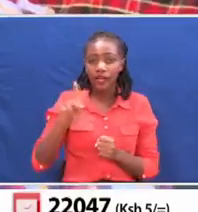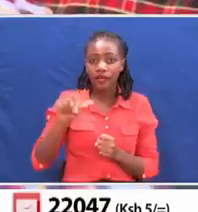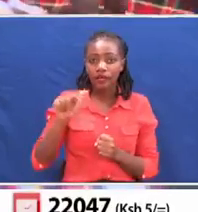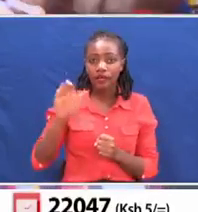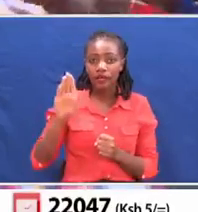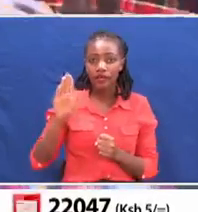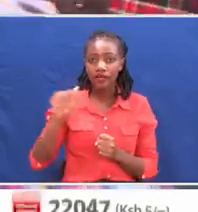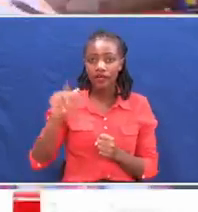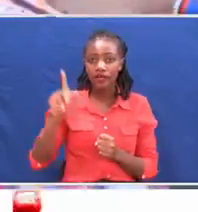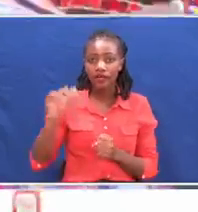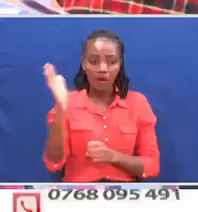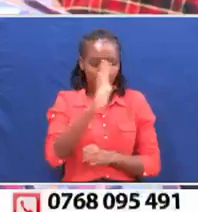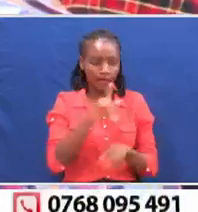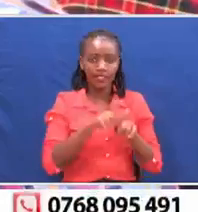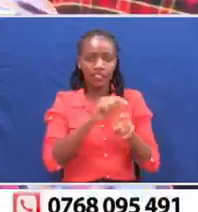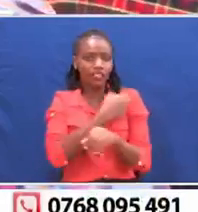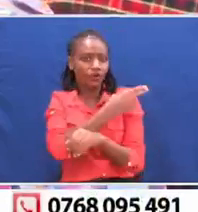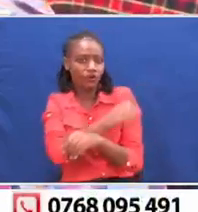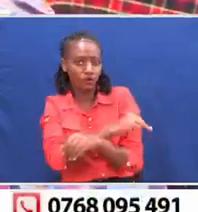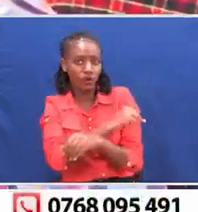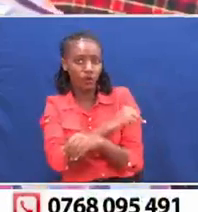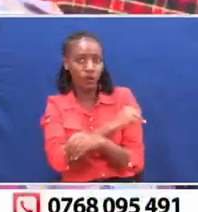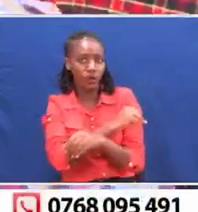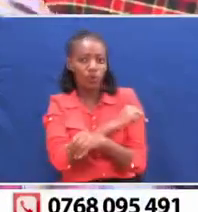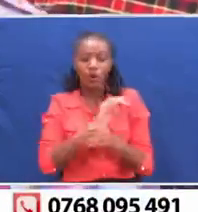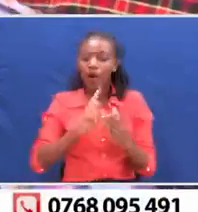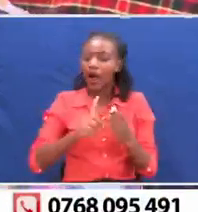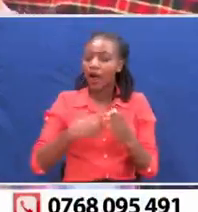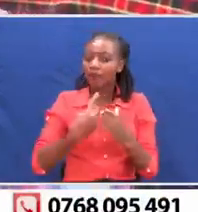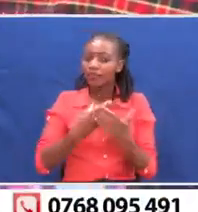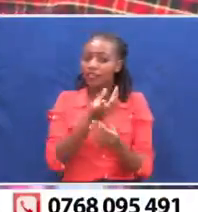hospital and